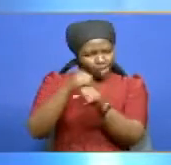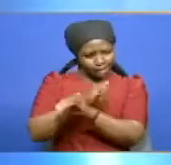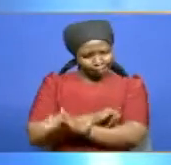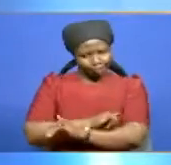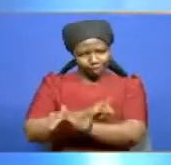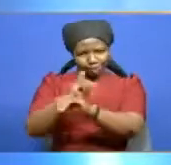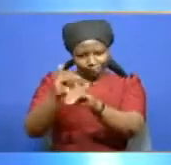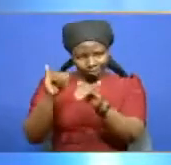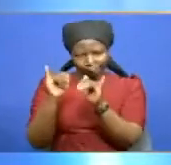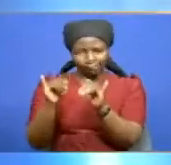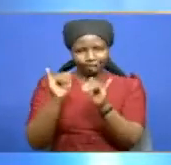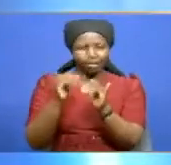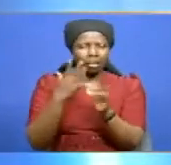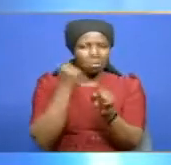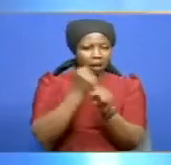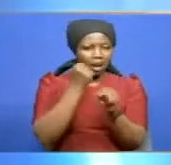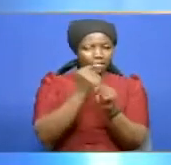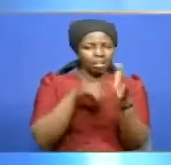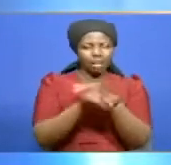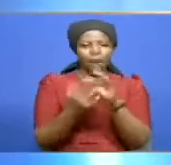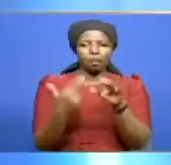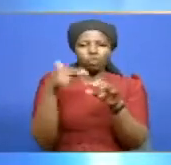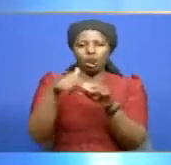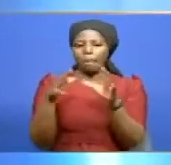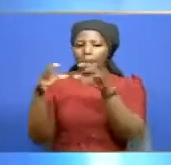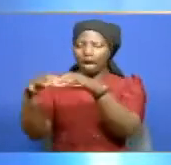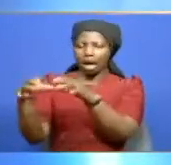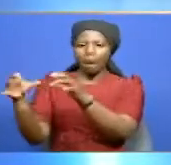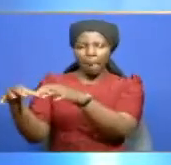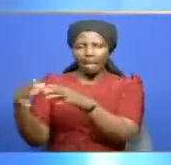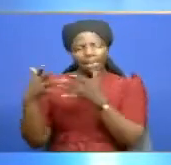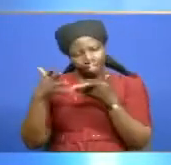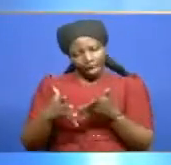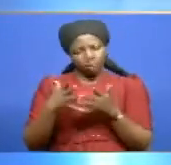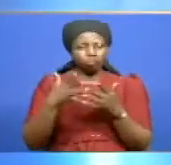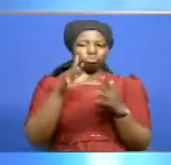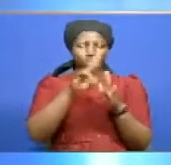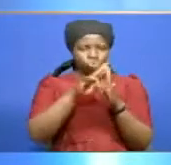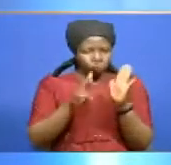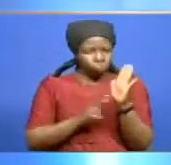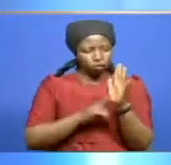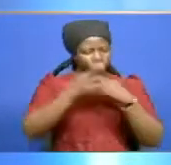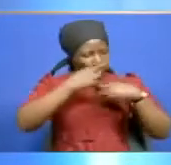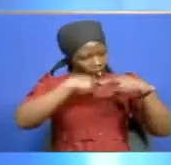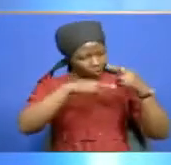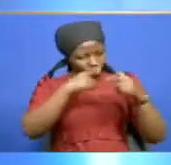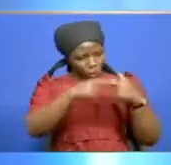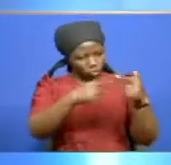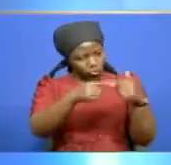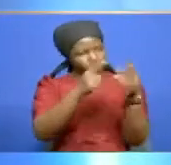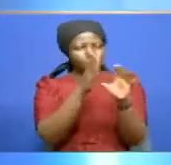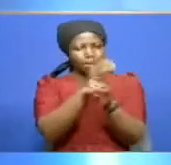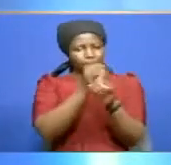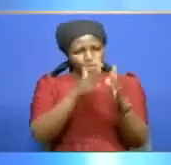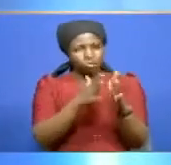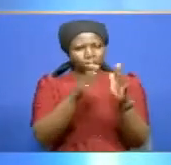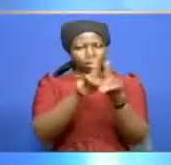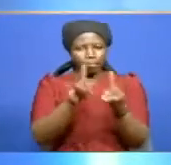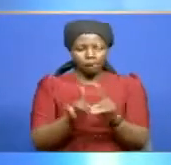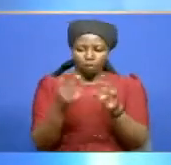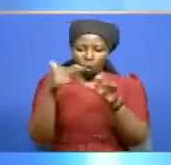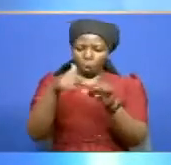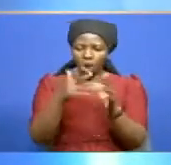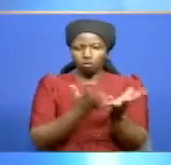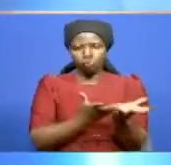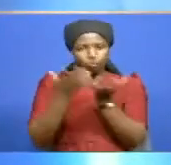and downstream operations of petroleum companies are currently under review by stakeholders. Oil transporters also risk a